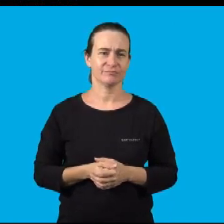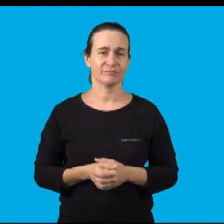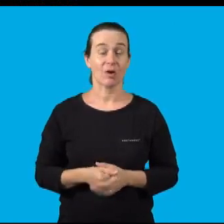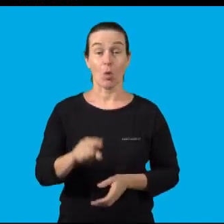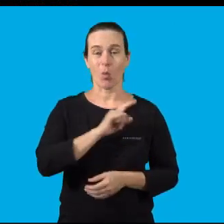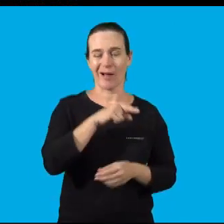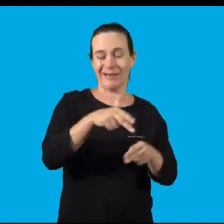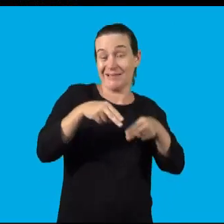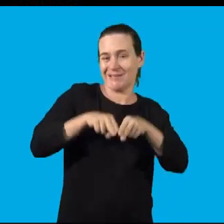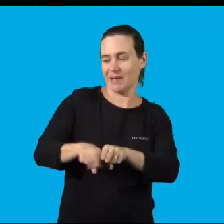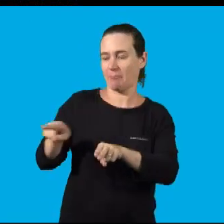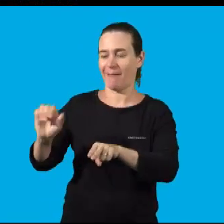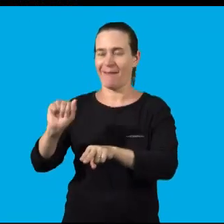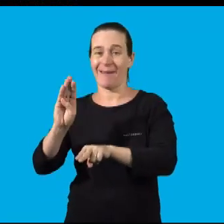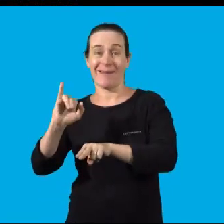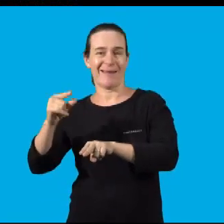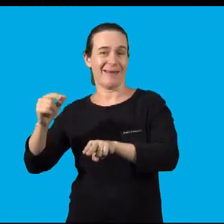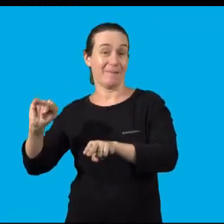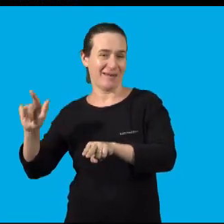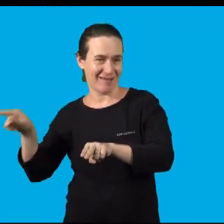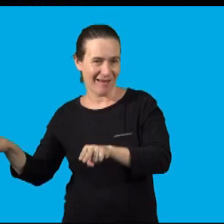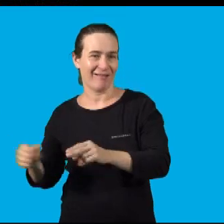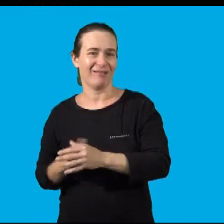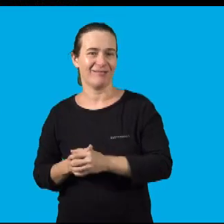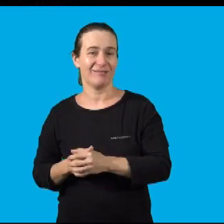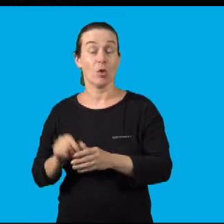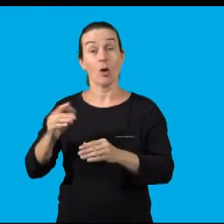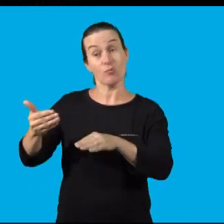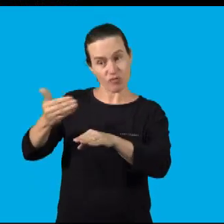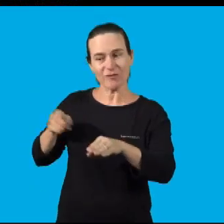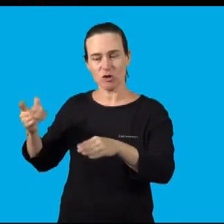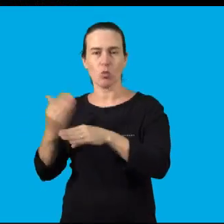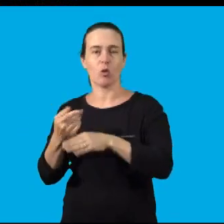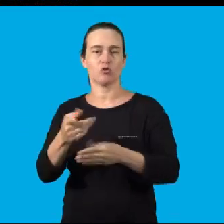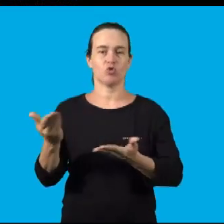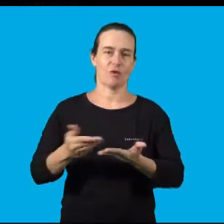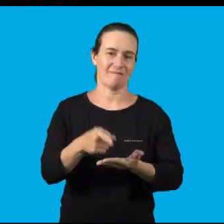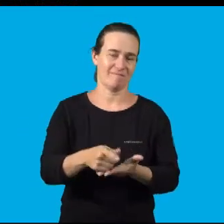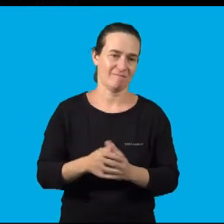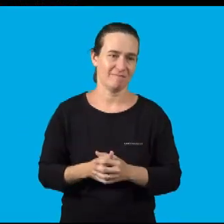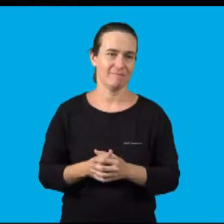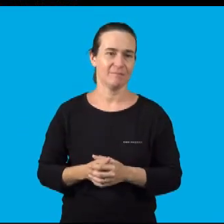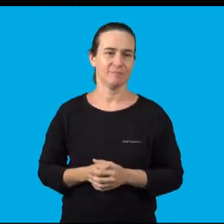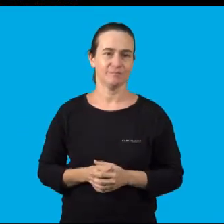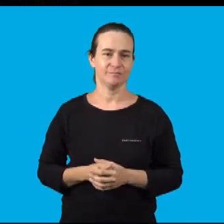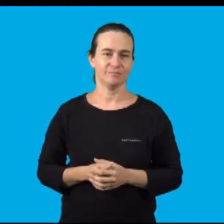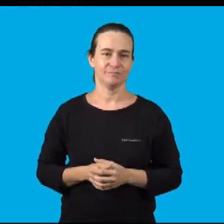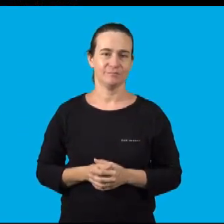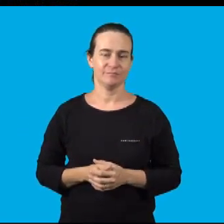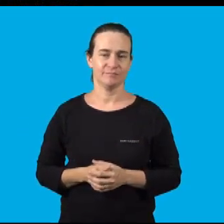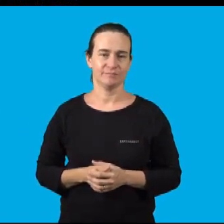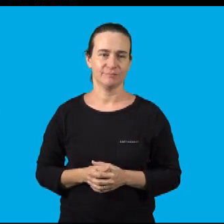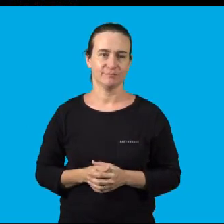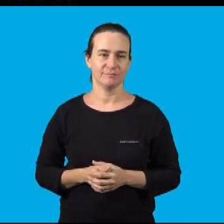having participated in the act of lechery with Abigail Williams, who previously was his servant. Okay,